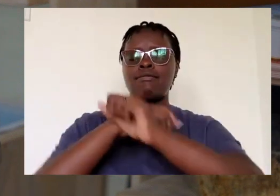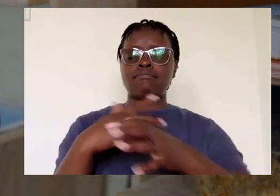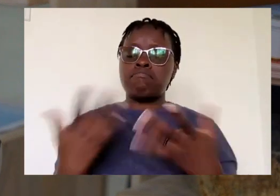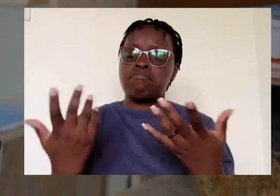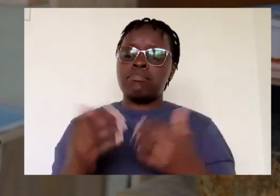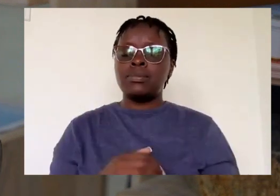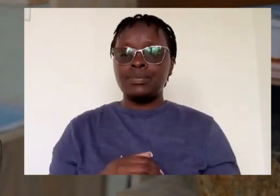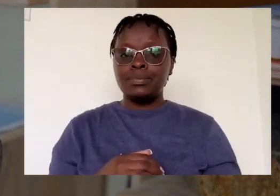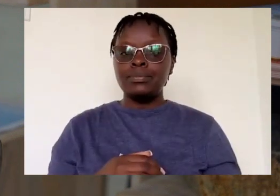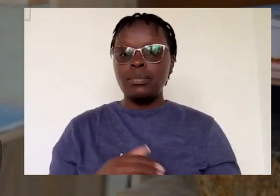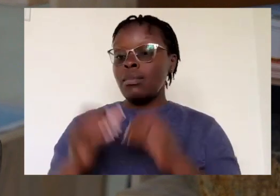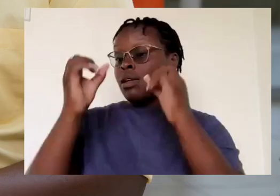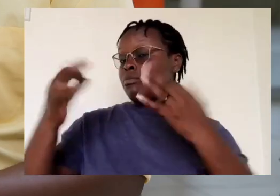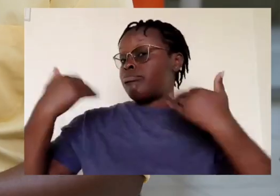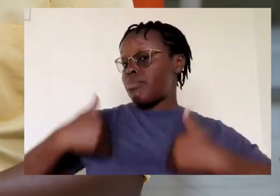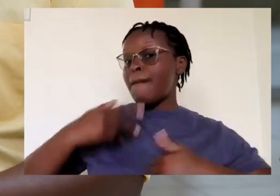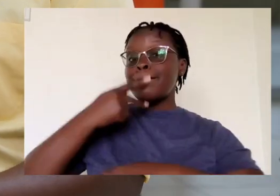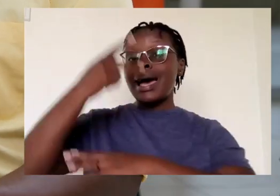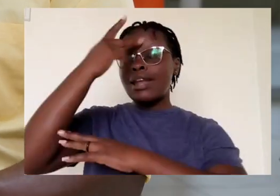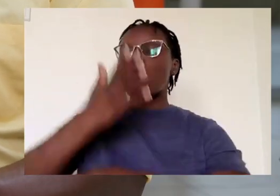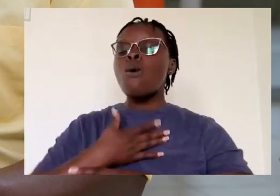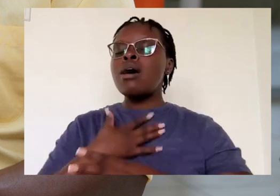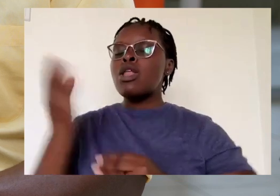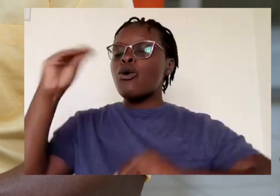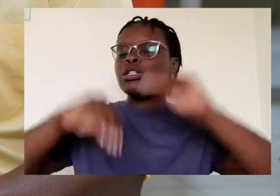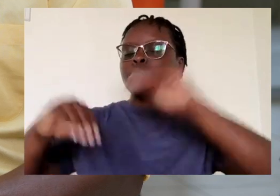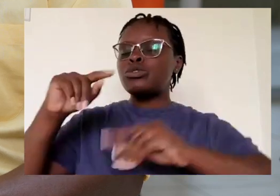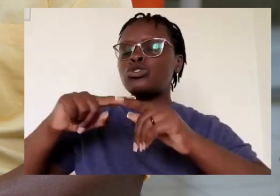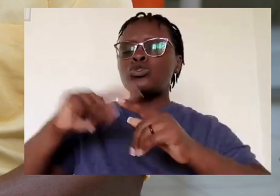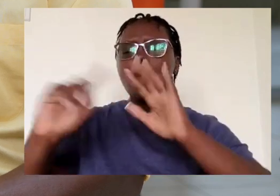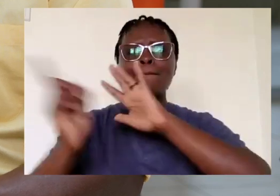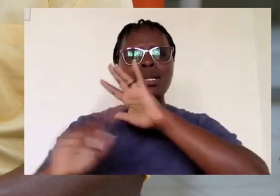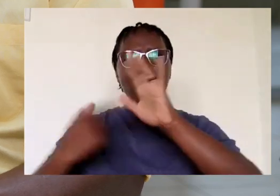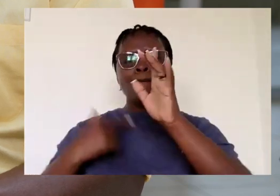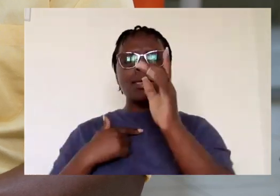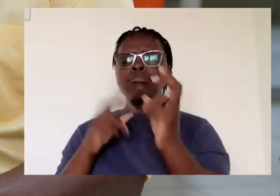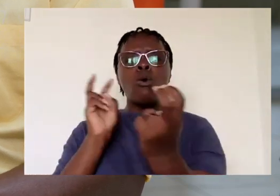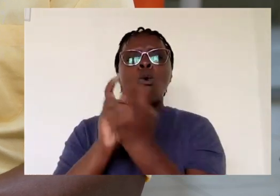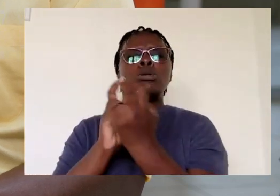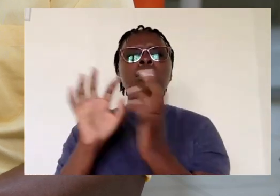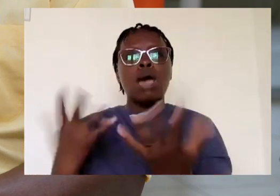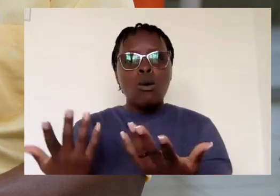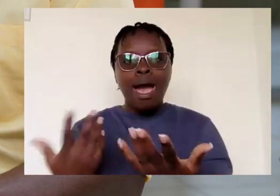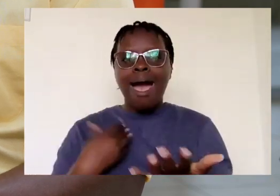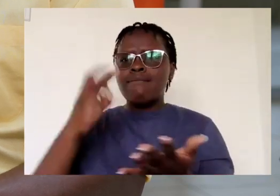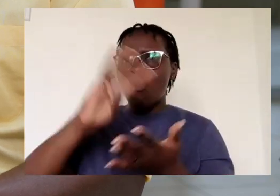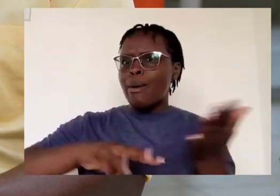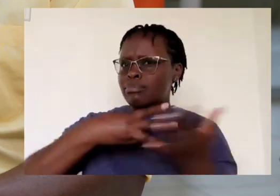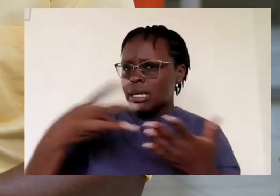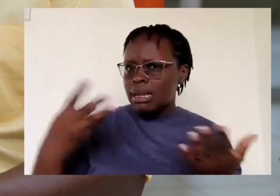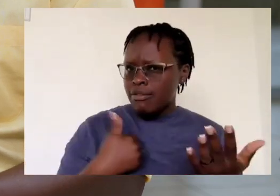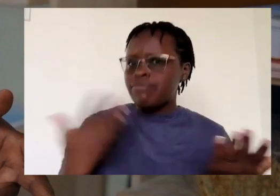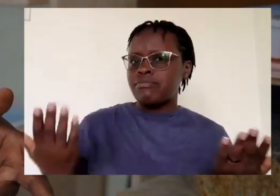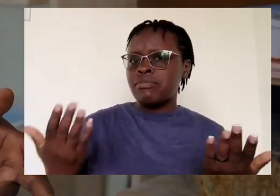information controls. Okay, and if I'm a parent and I would like to give my contribution to the ministry, for instance, how can I do that? Oh, we have a